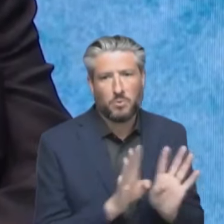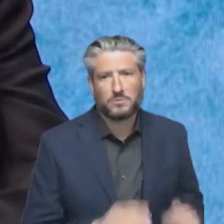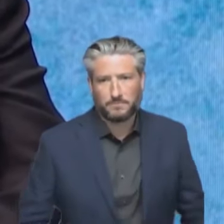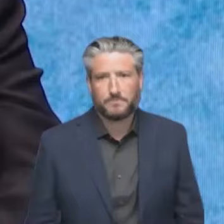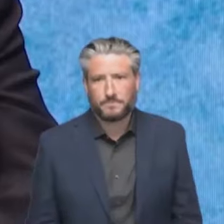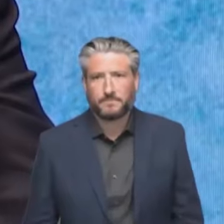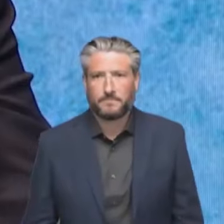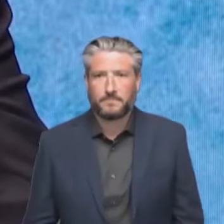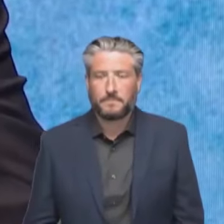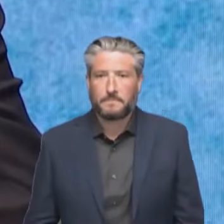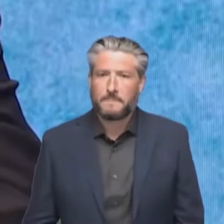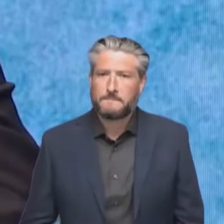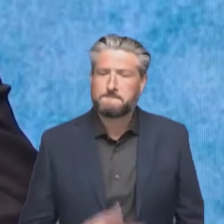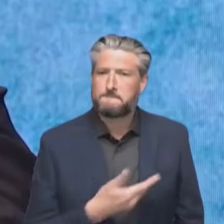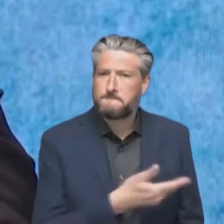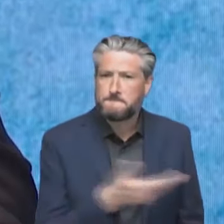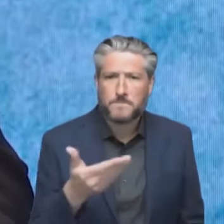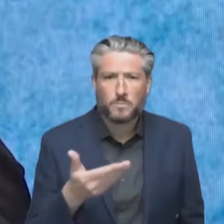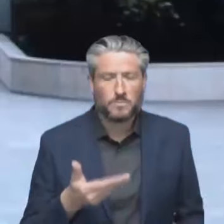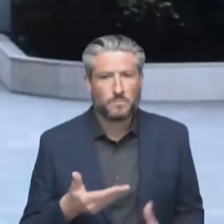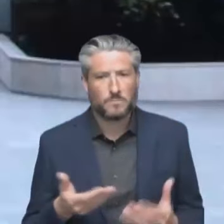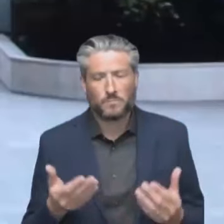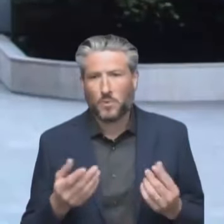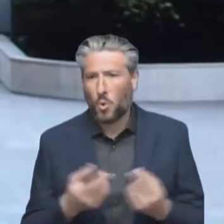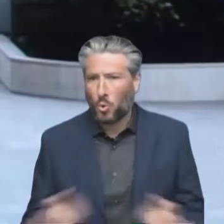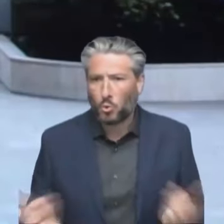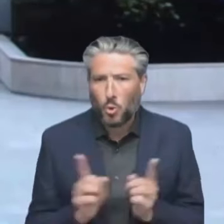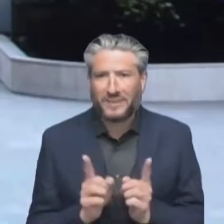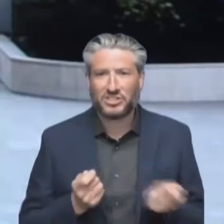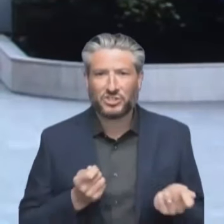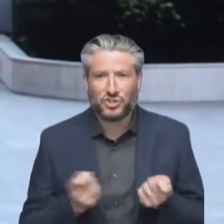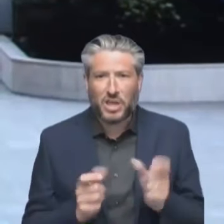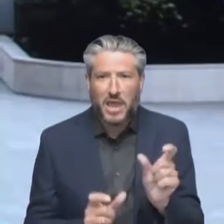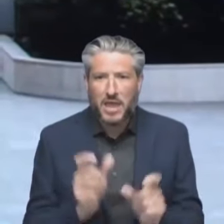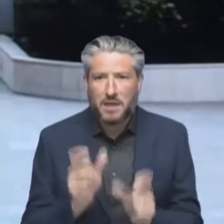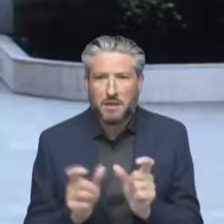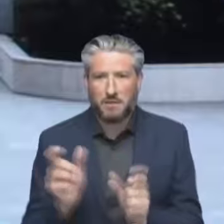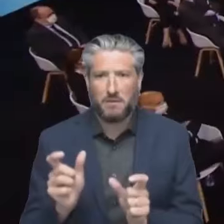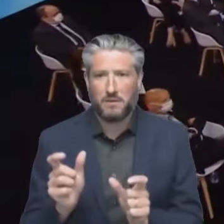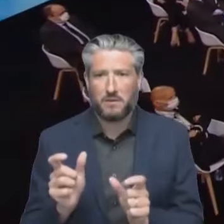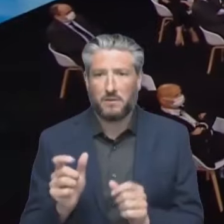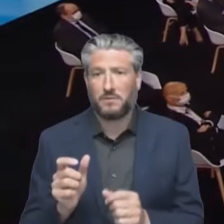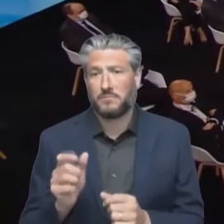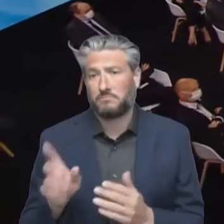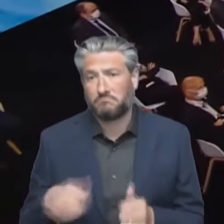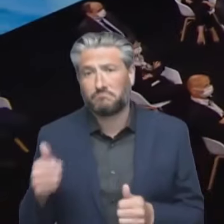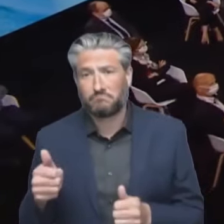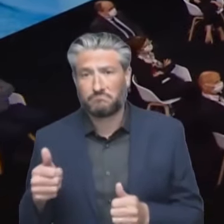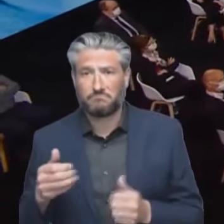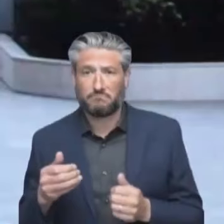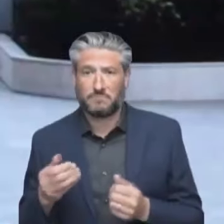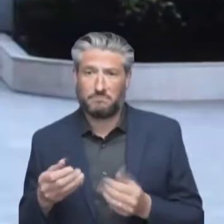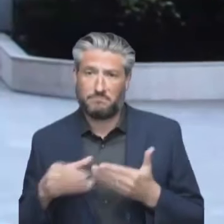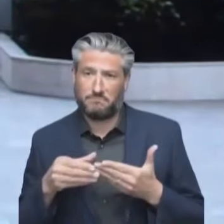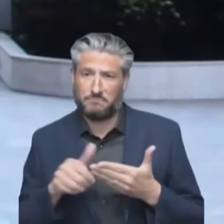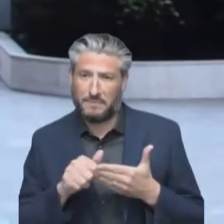and committed activity of the committee chairpersons and of Pierre Fleuriot, our lead director. By my side, Mr. Fleuriot does very